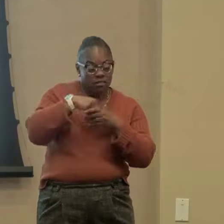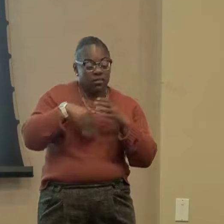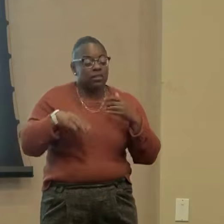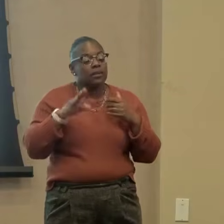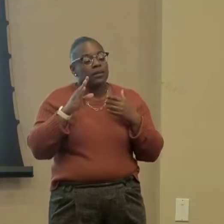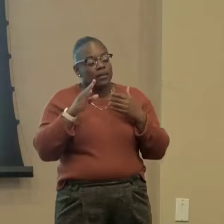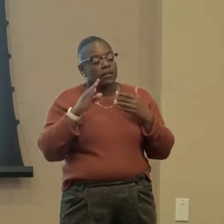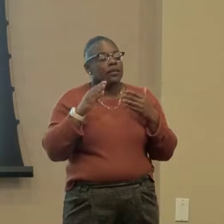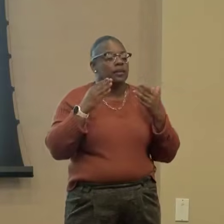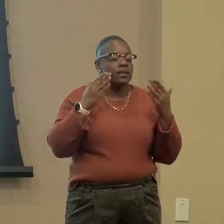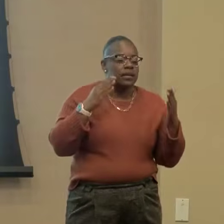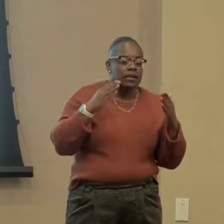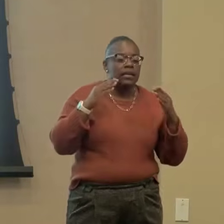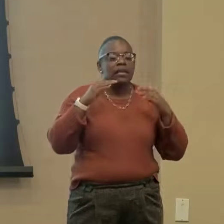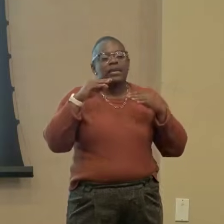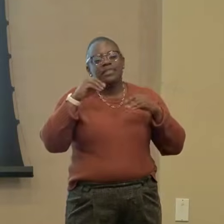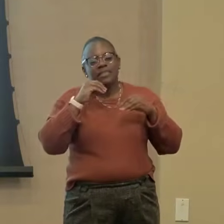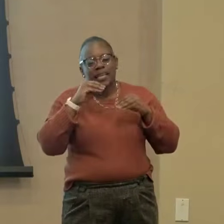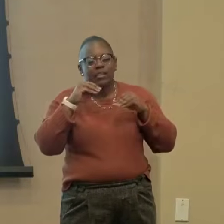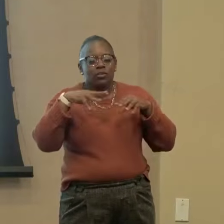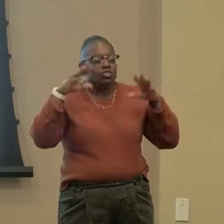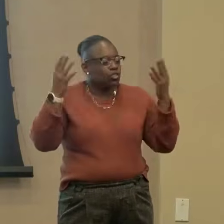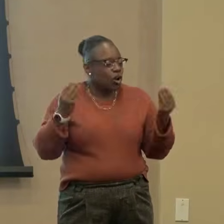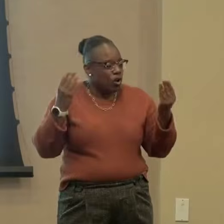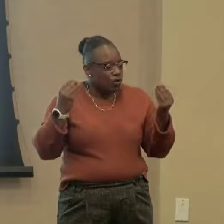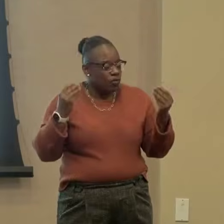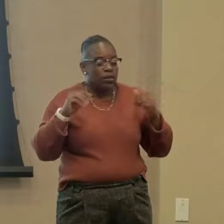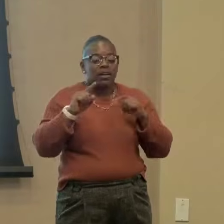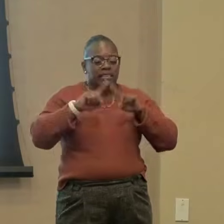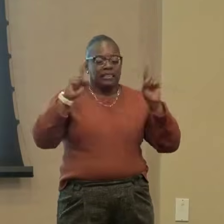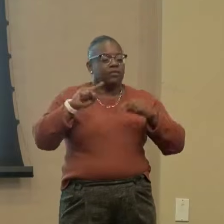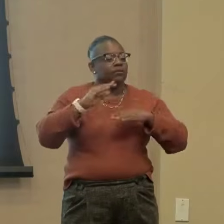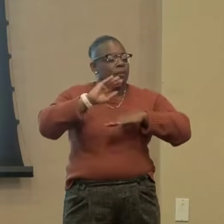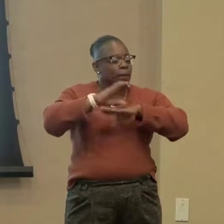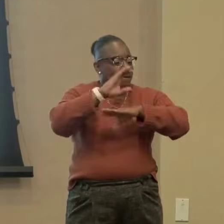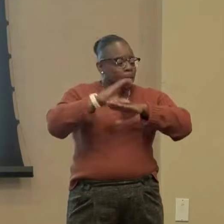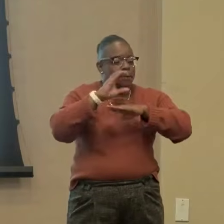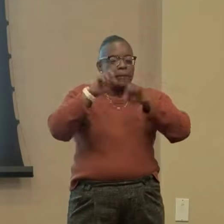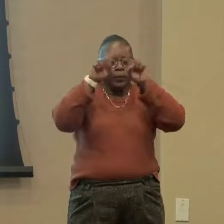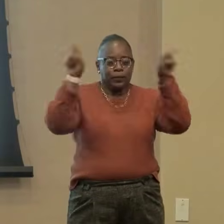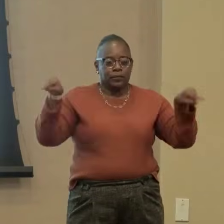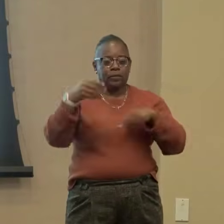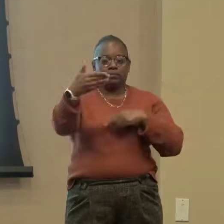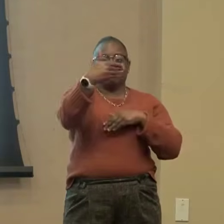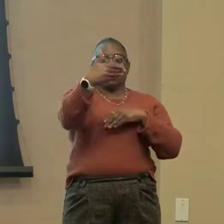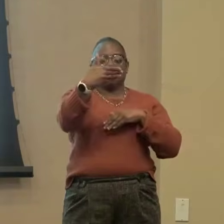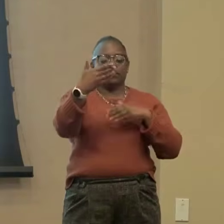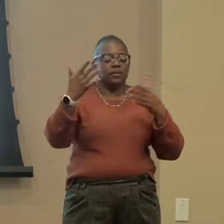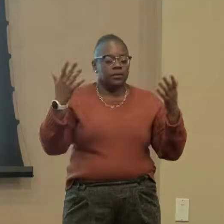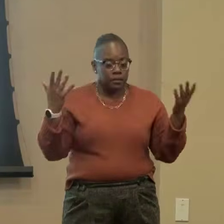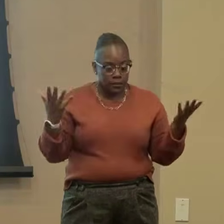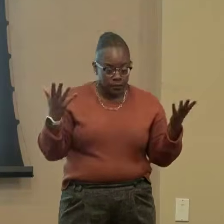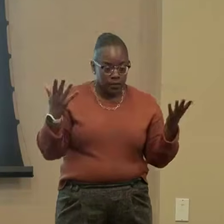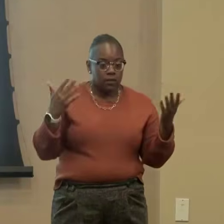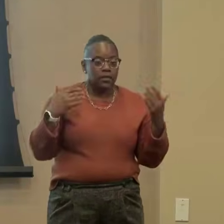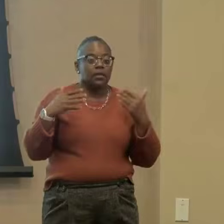being said, it's more ambient and it's scattered as opposed to the screen that is directly on us. And that being said, I mean, there's